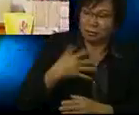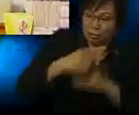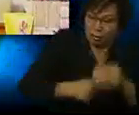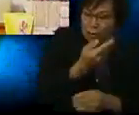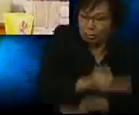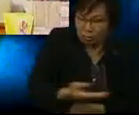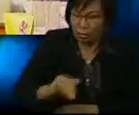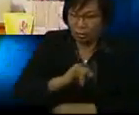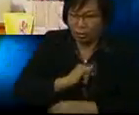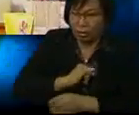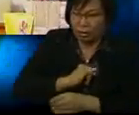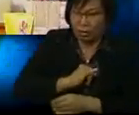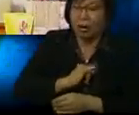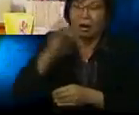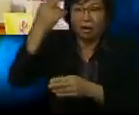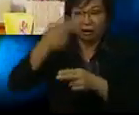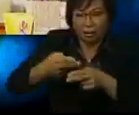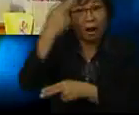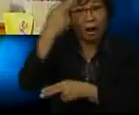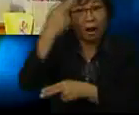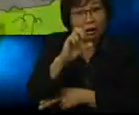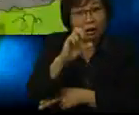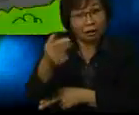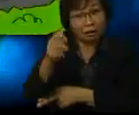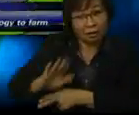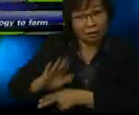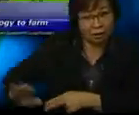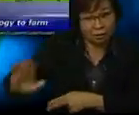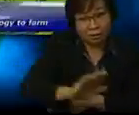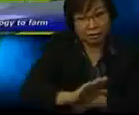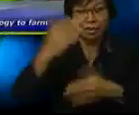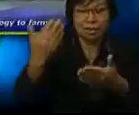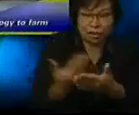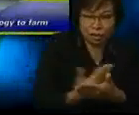Osman, but I call him Uncle Sam. And he's a new age farmer.